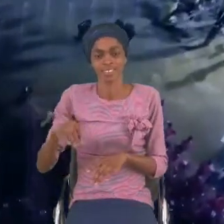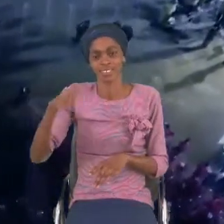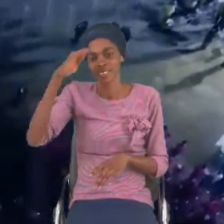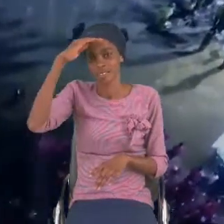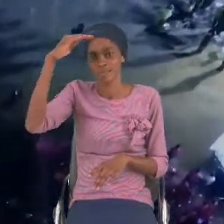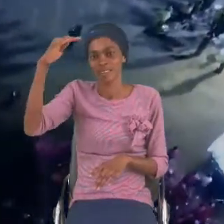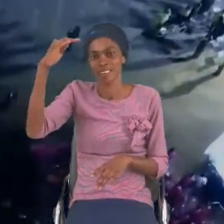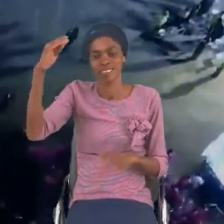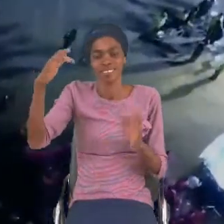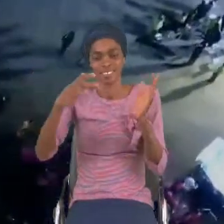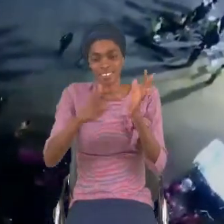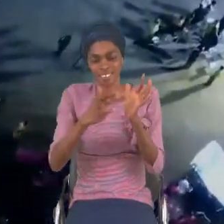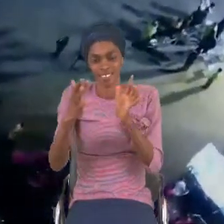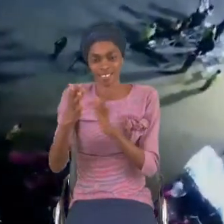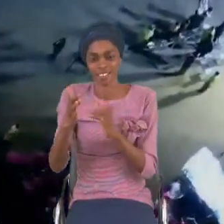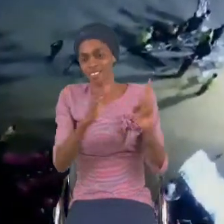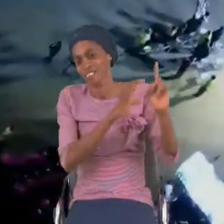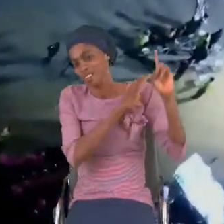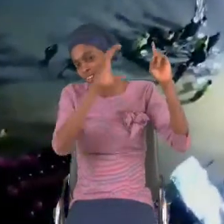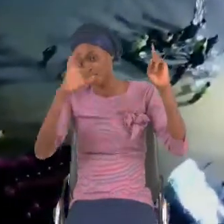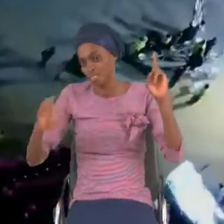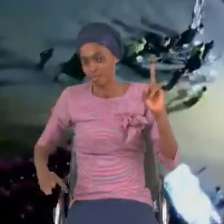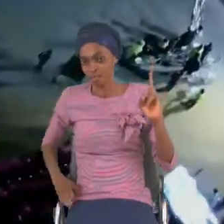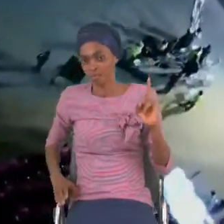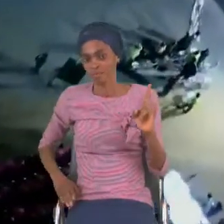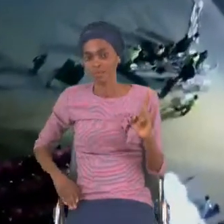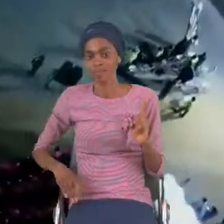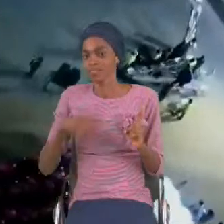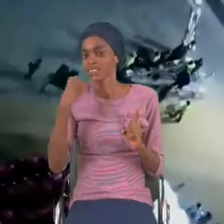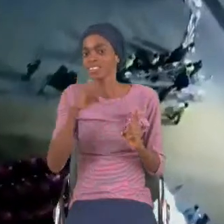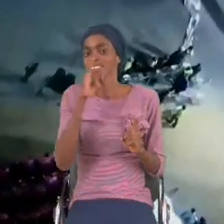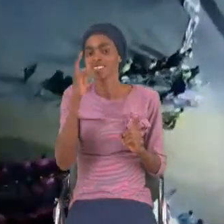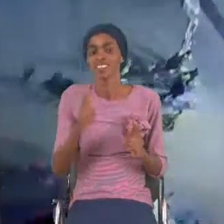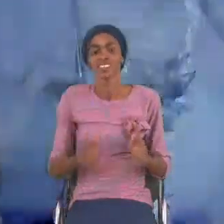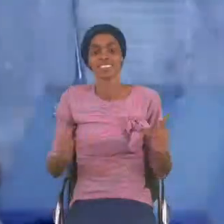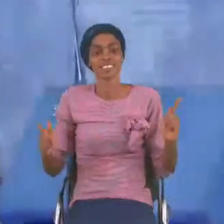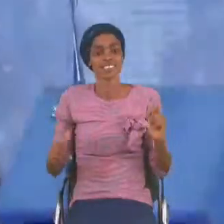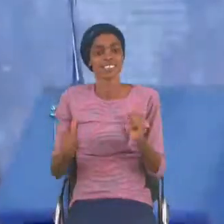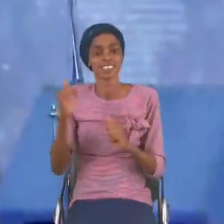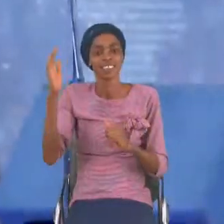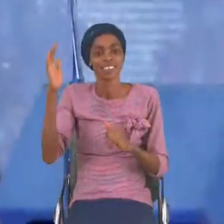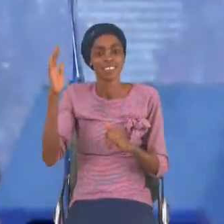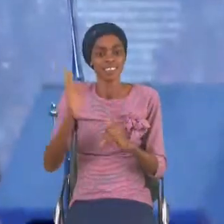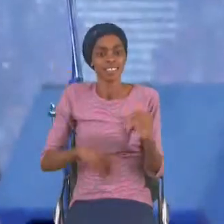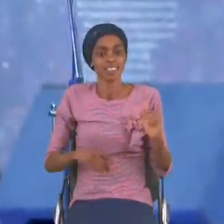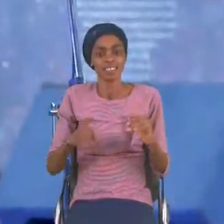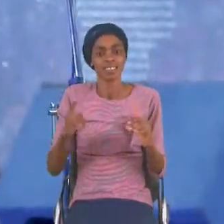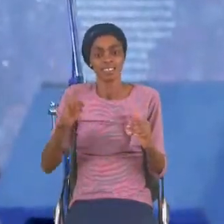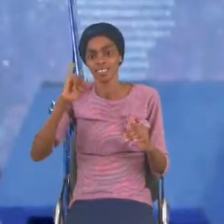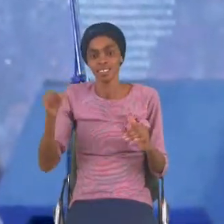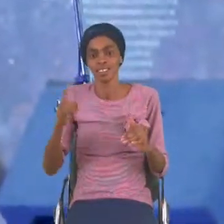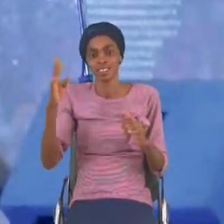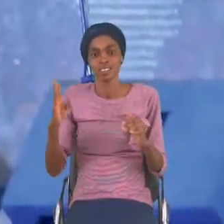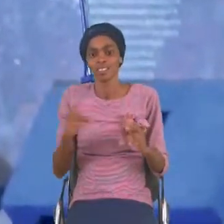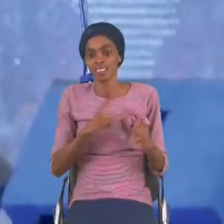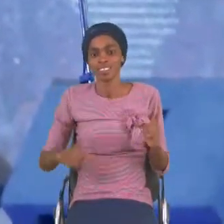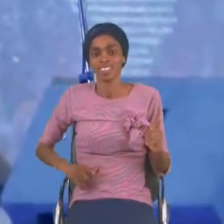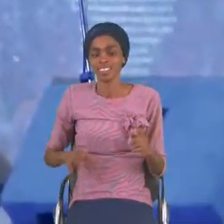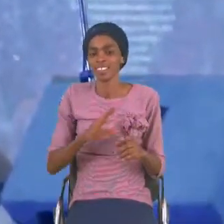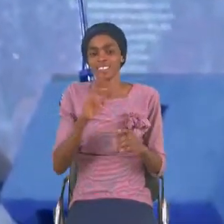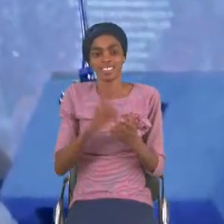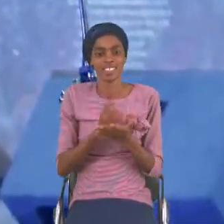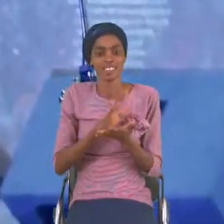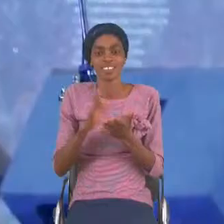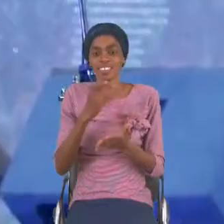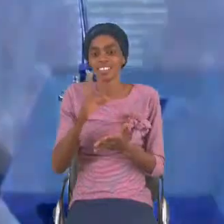Jesus Christ. Who is greater than Jehovah, love divine? There is no